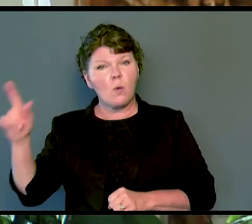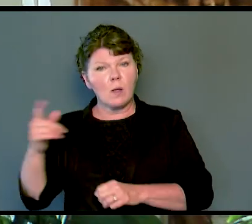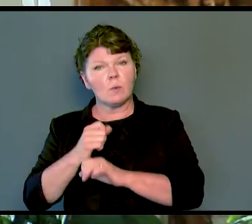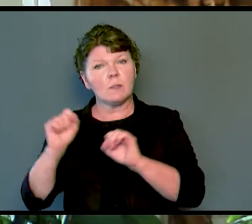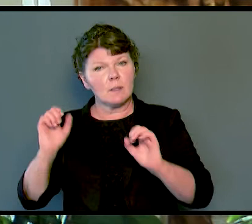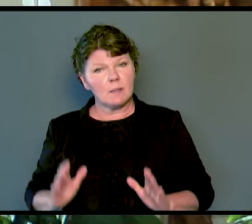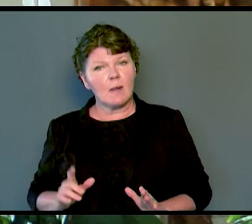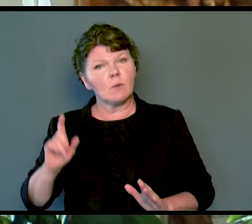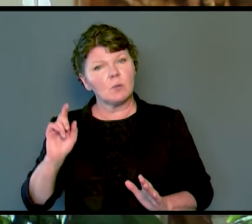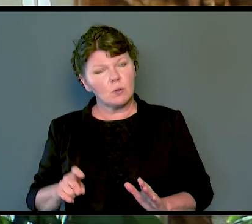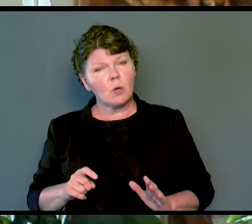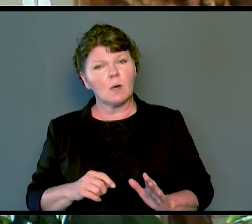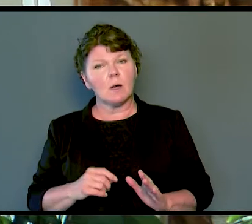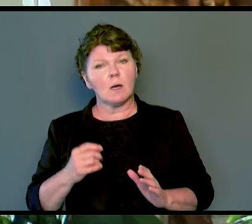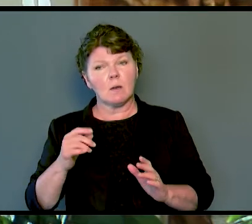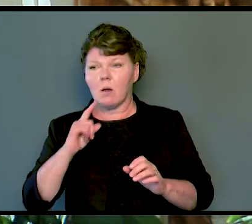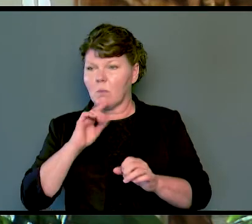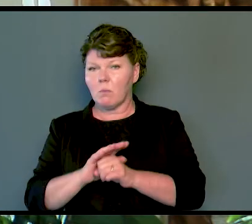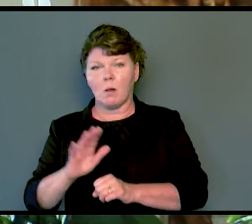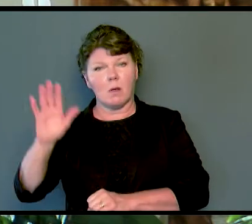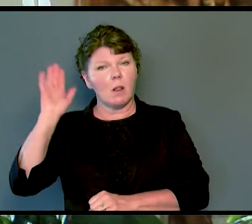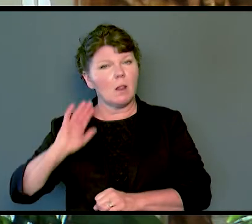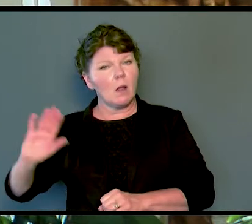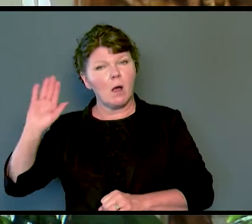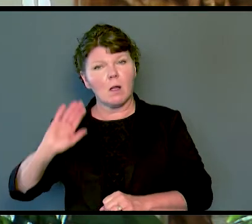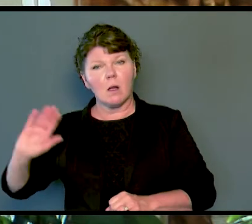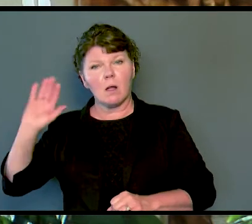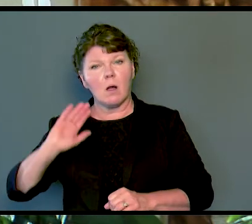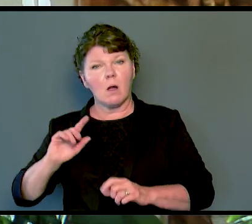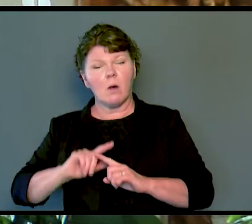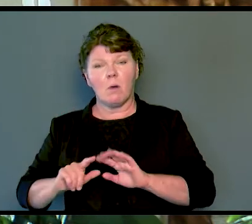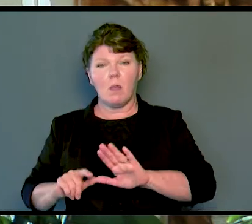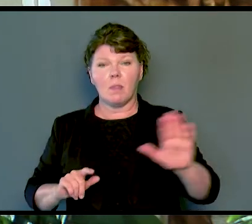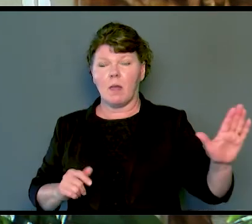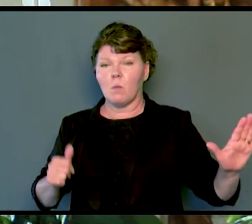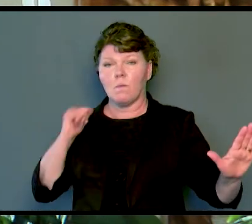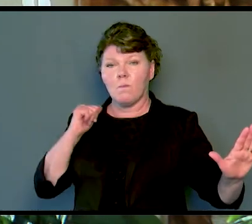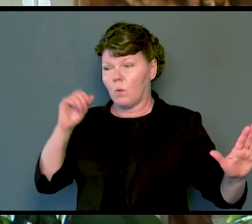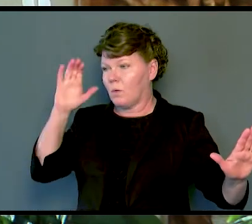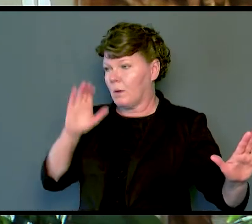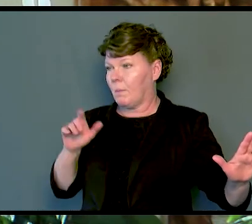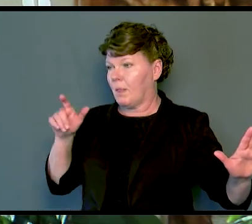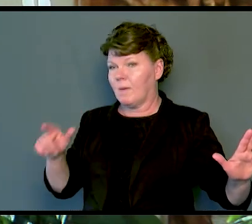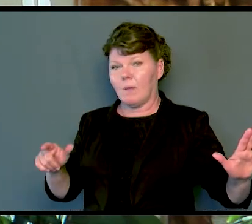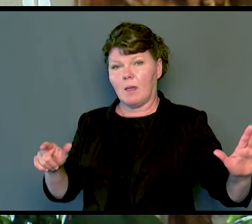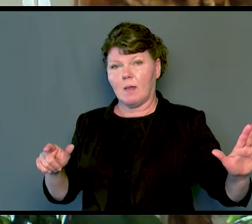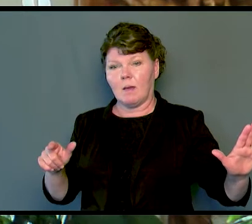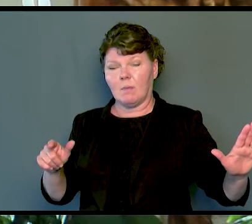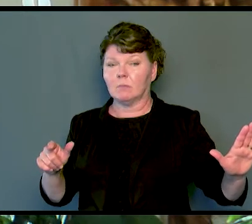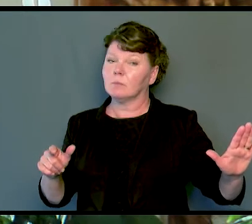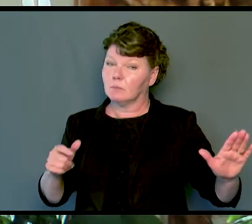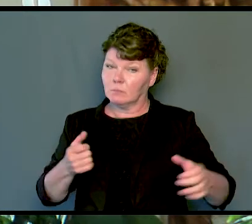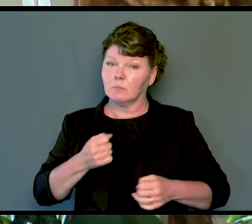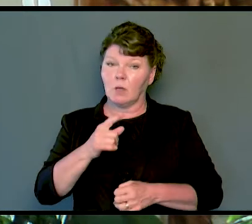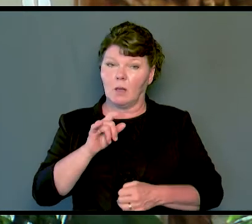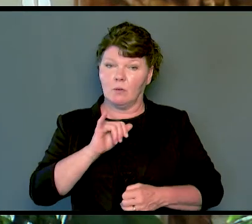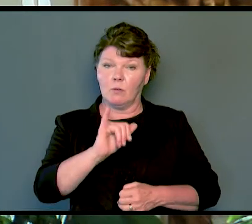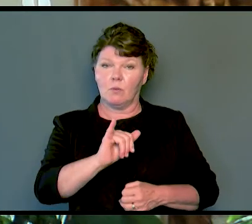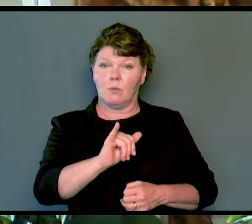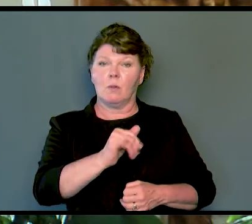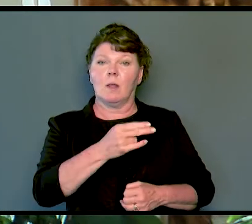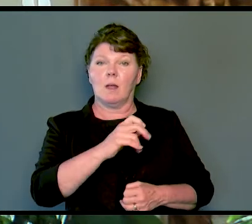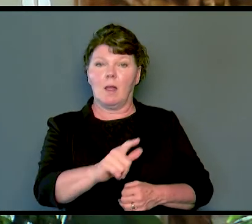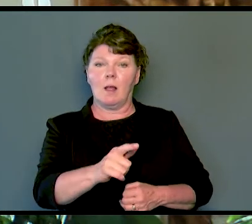he was the Savior that had been promised so many centuries before. But they refused to believe in him to their eternal damnation in